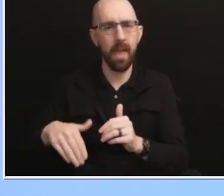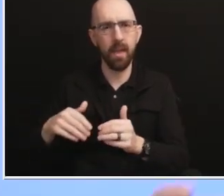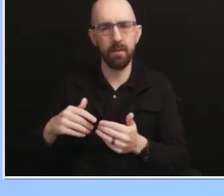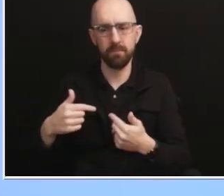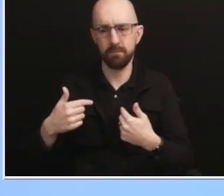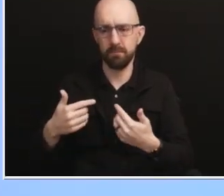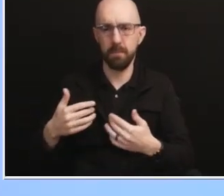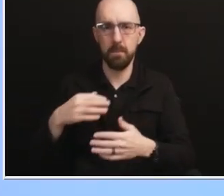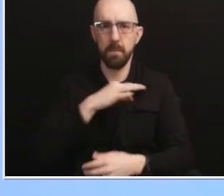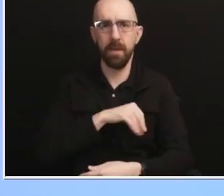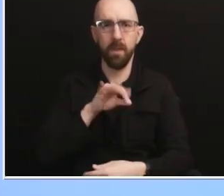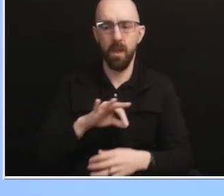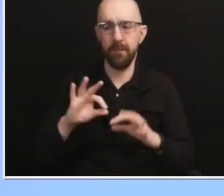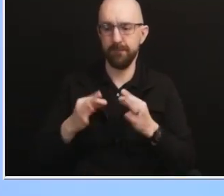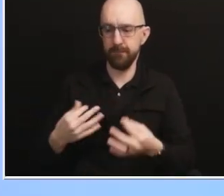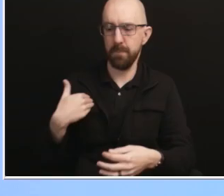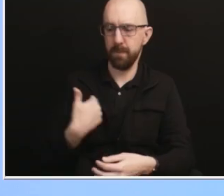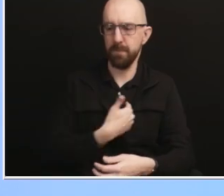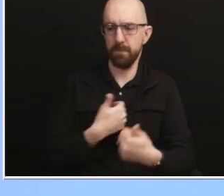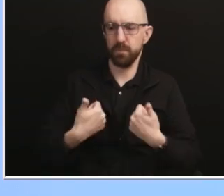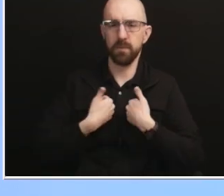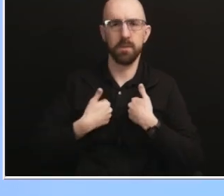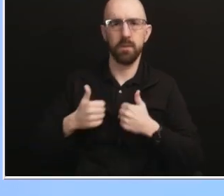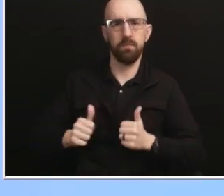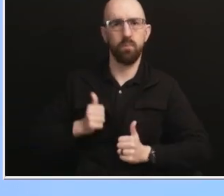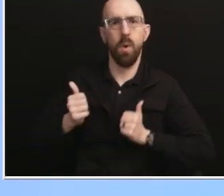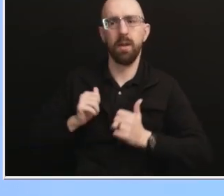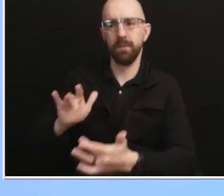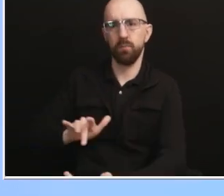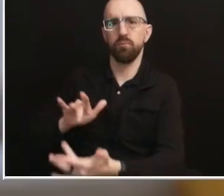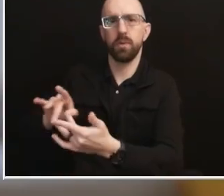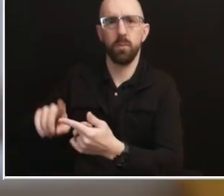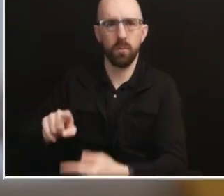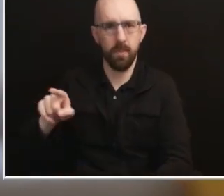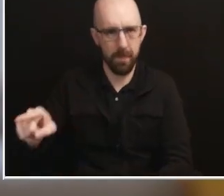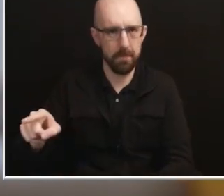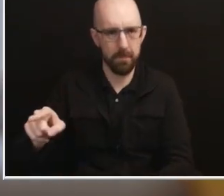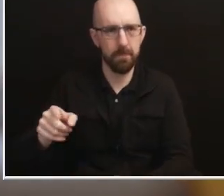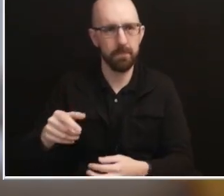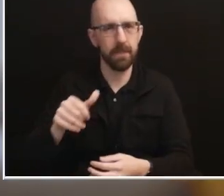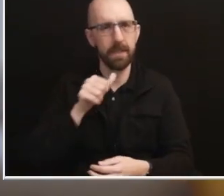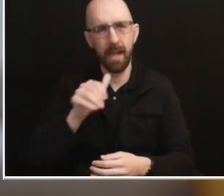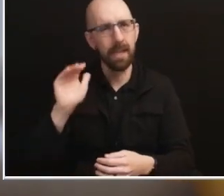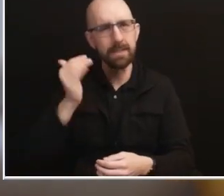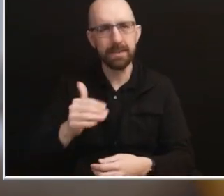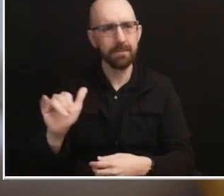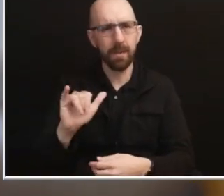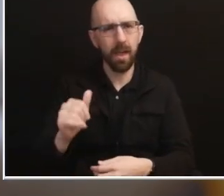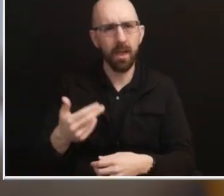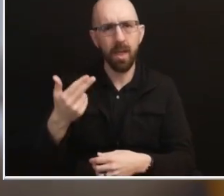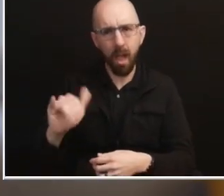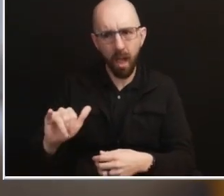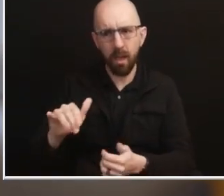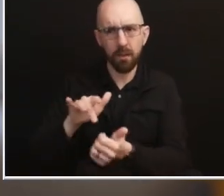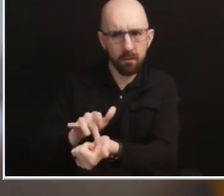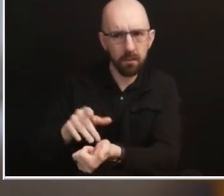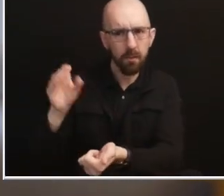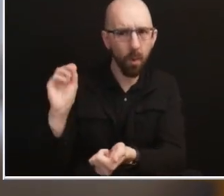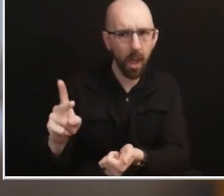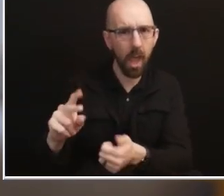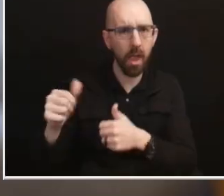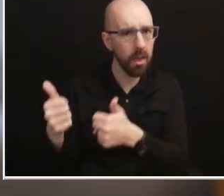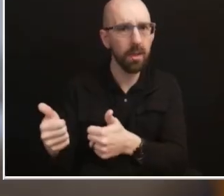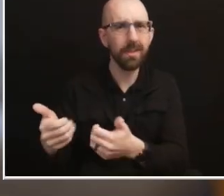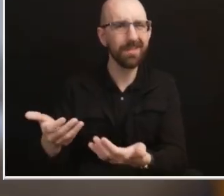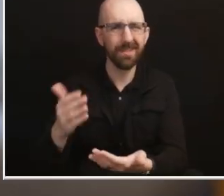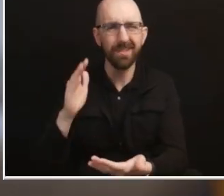family members proactively reaching out to them and doing it in a way that doesn't seem like, hey, we're checking in, are you okay over there? Instead